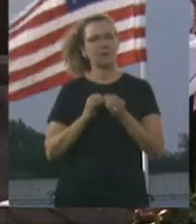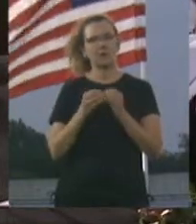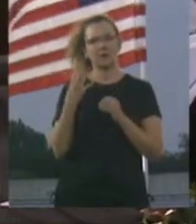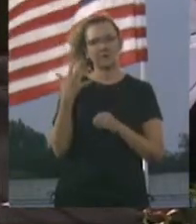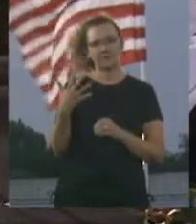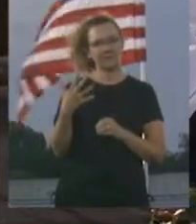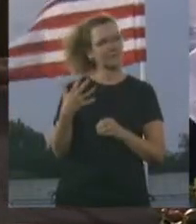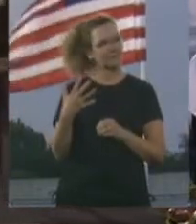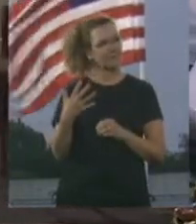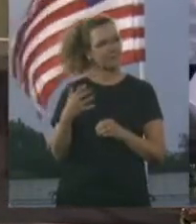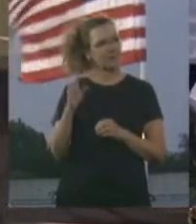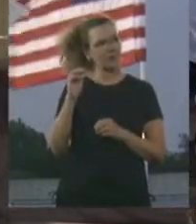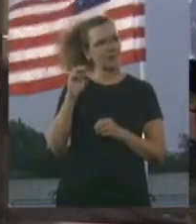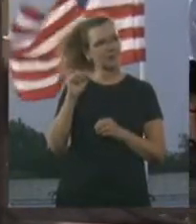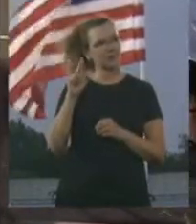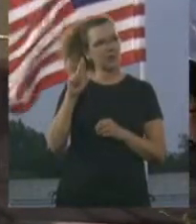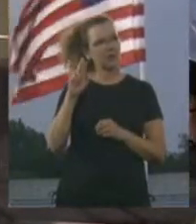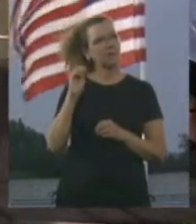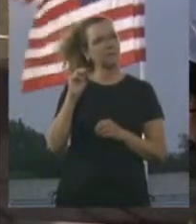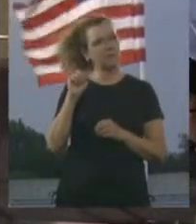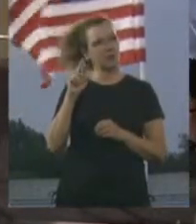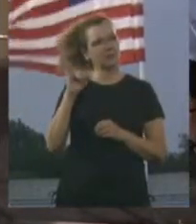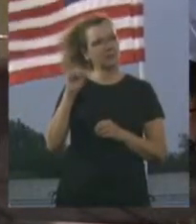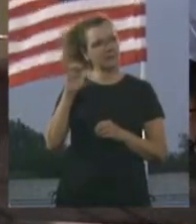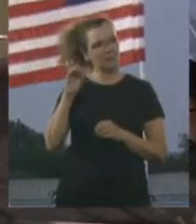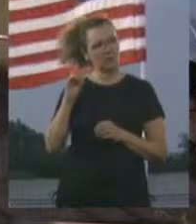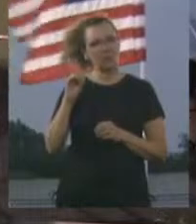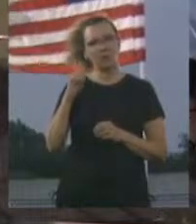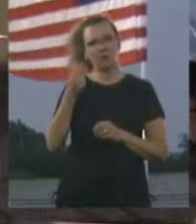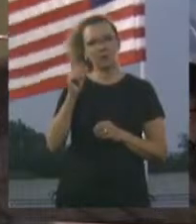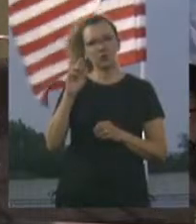Rank number 5, Mauricio Carrera.